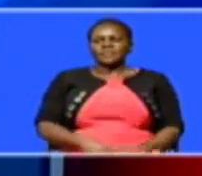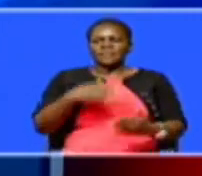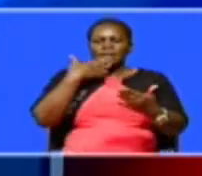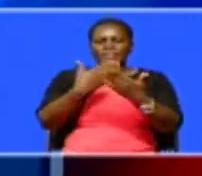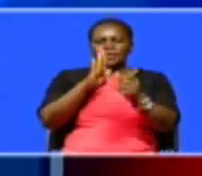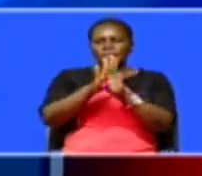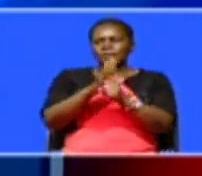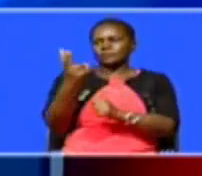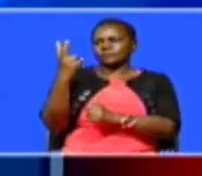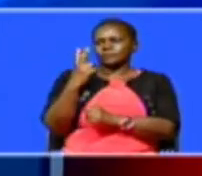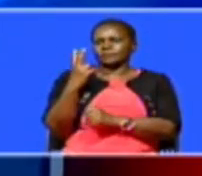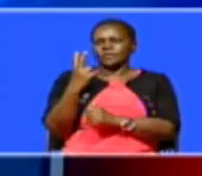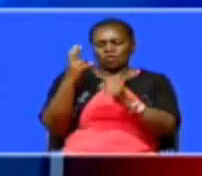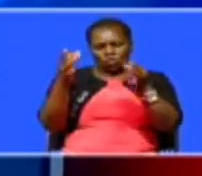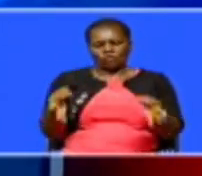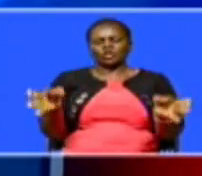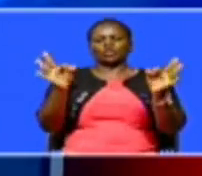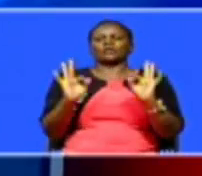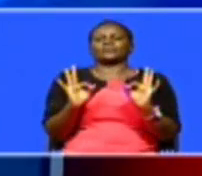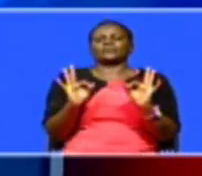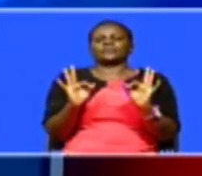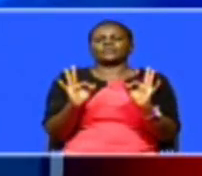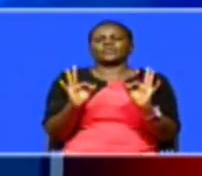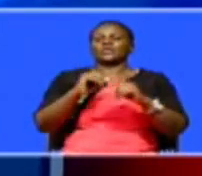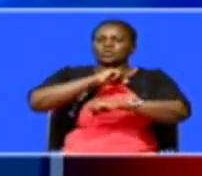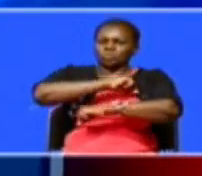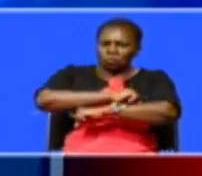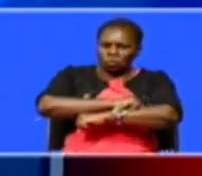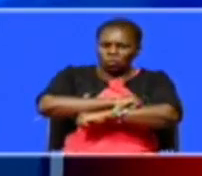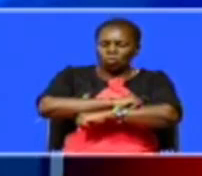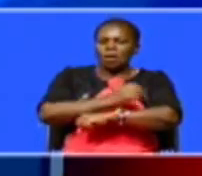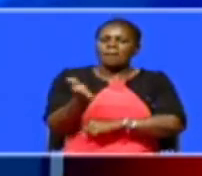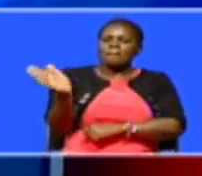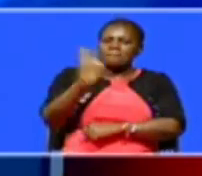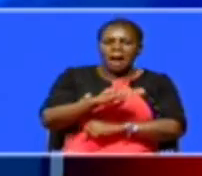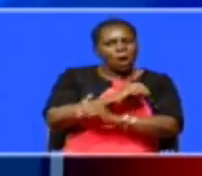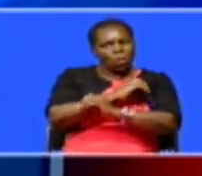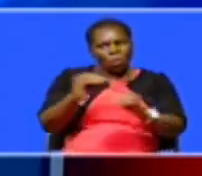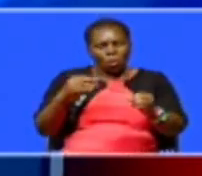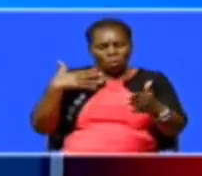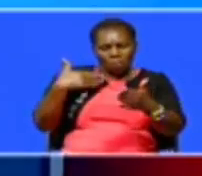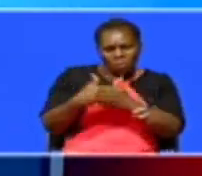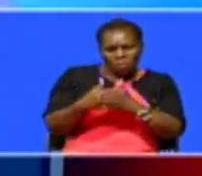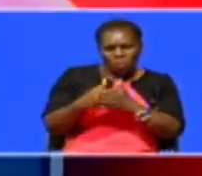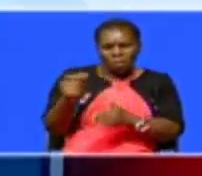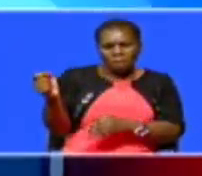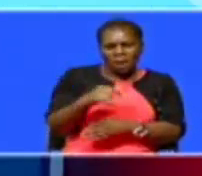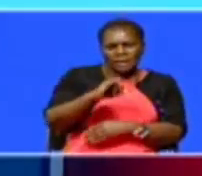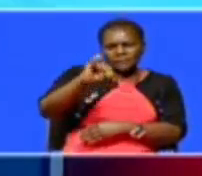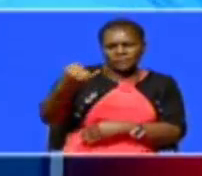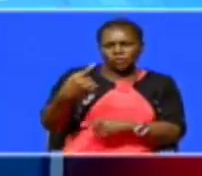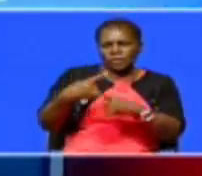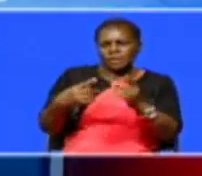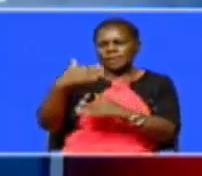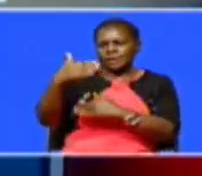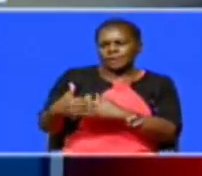Hey, thanks for joining us. It is official now that schools will not resume until January next year. Education